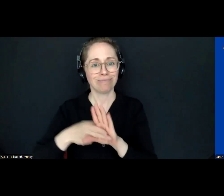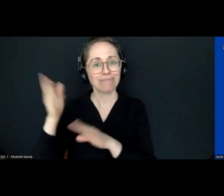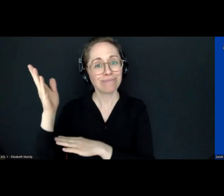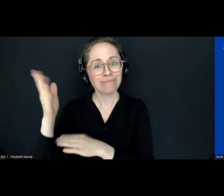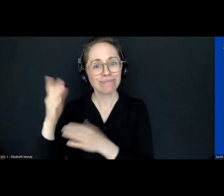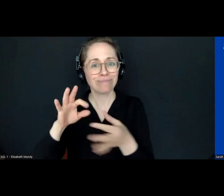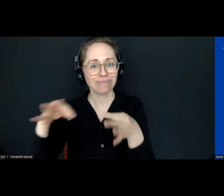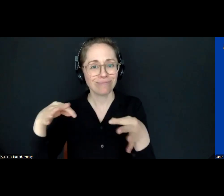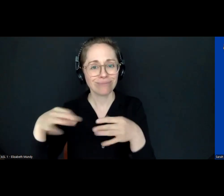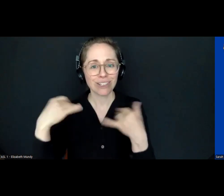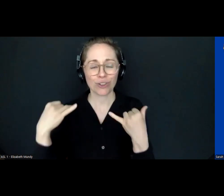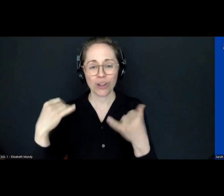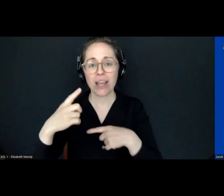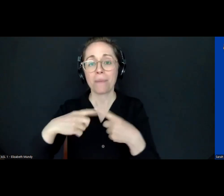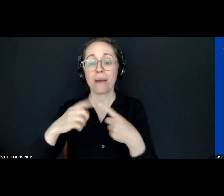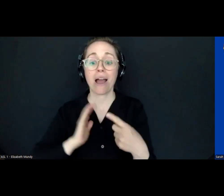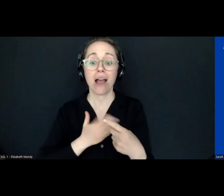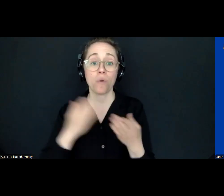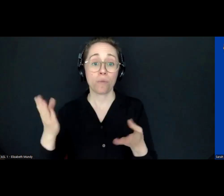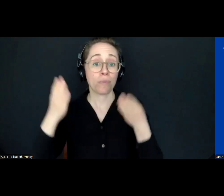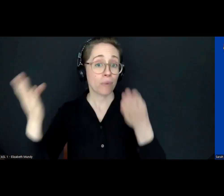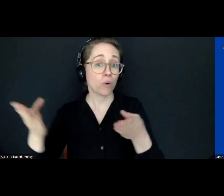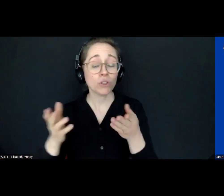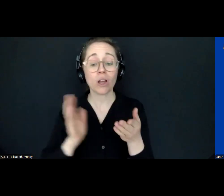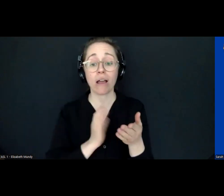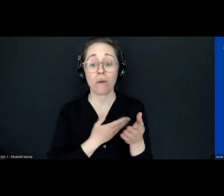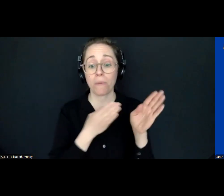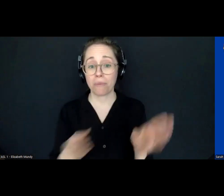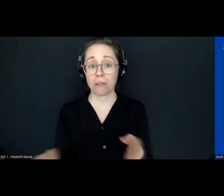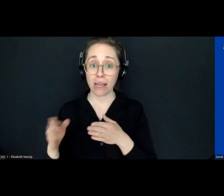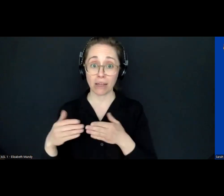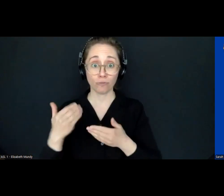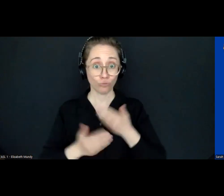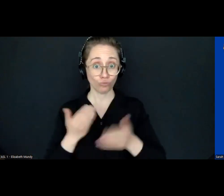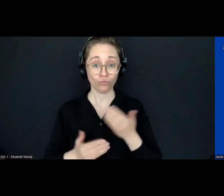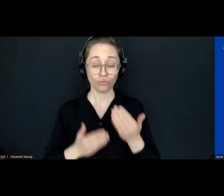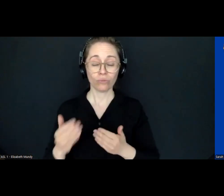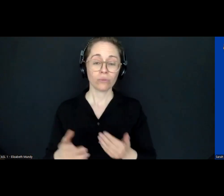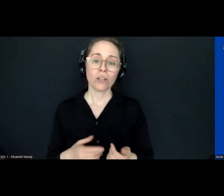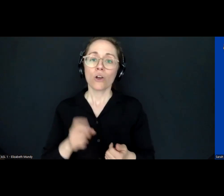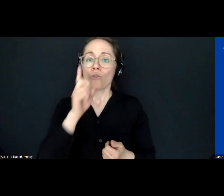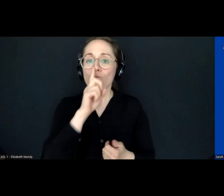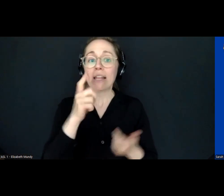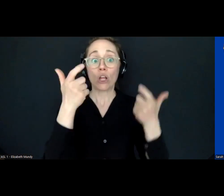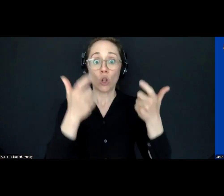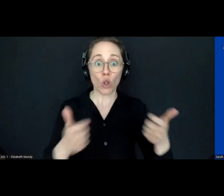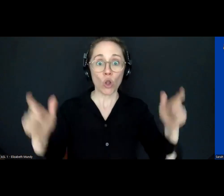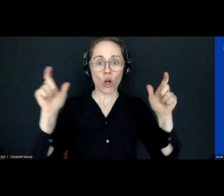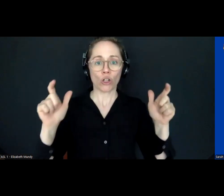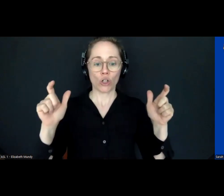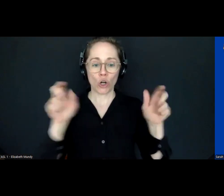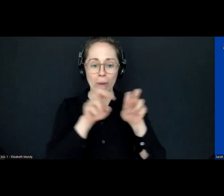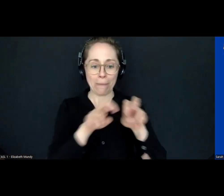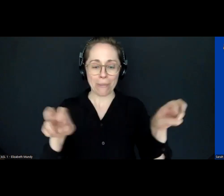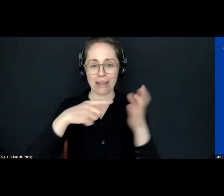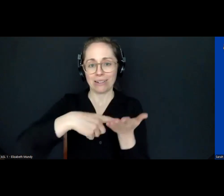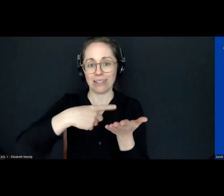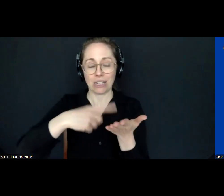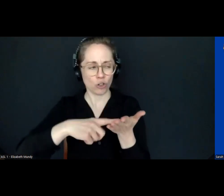and the planning that we're moving forward with. I think having these larger panel discussions where we're hearing